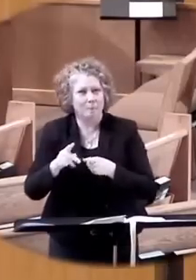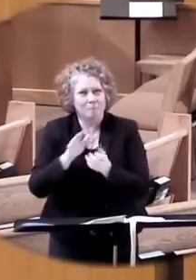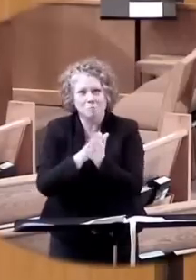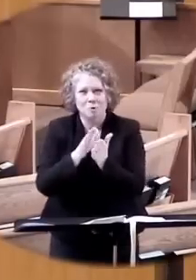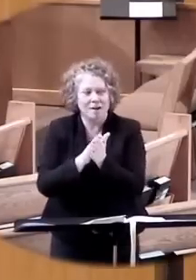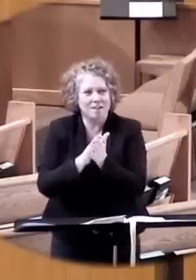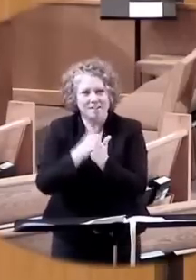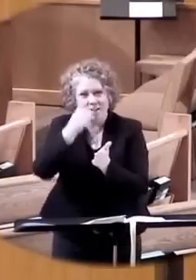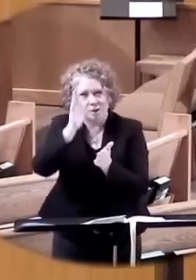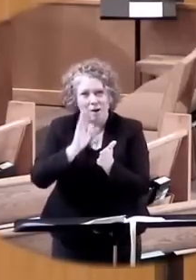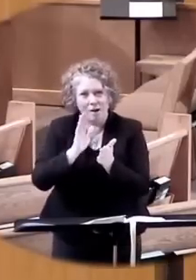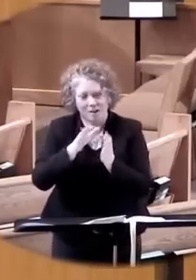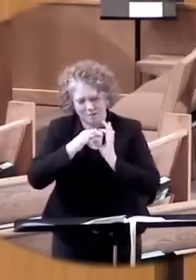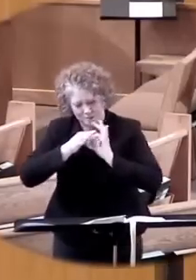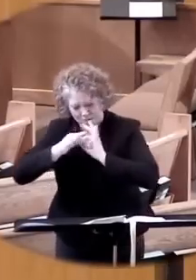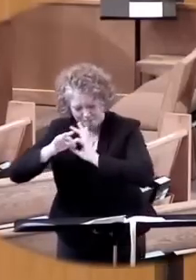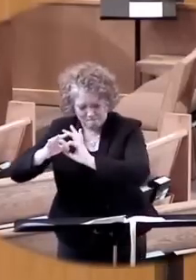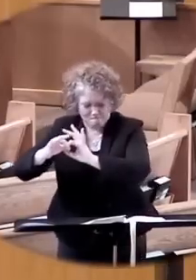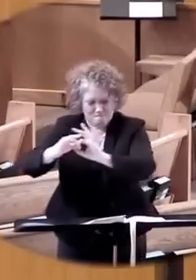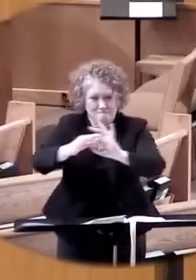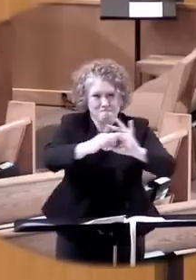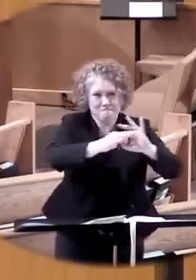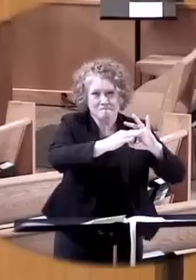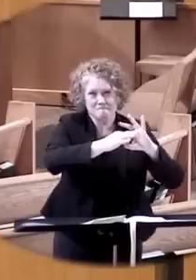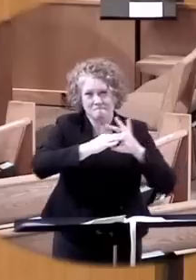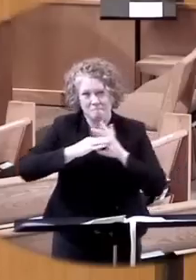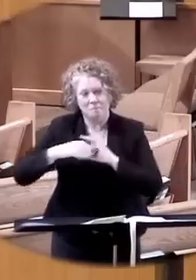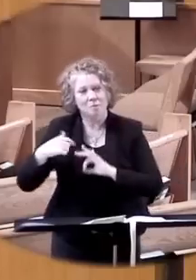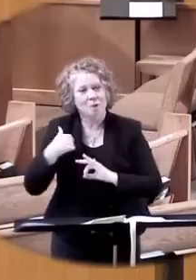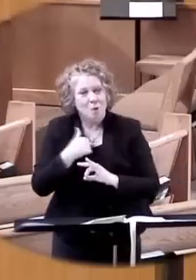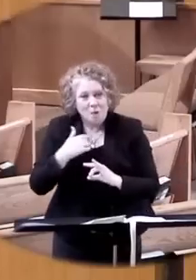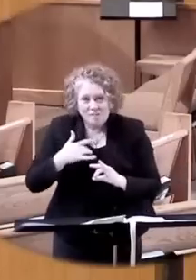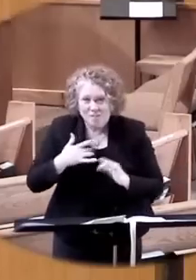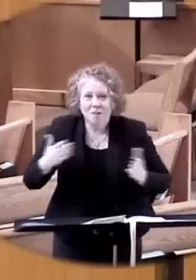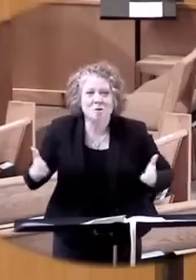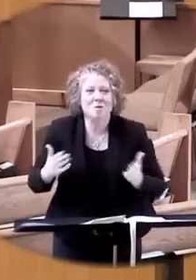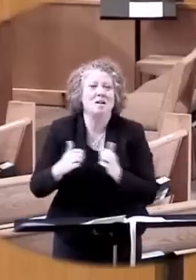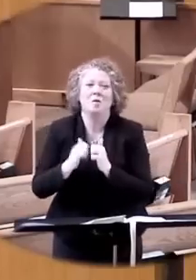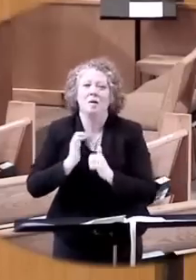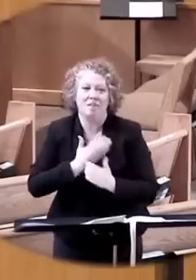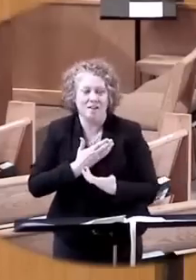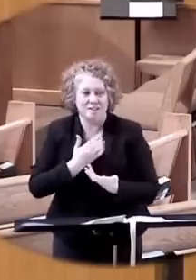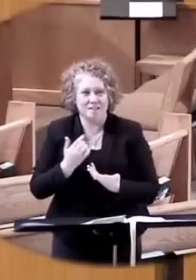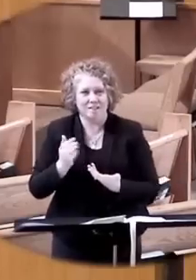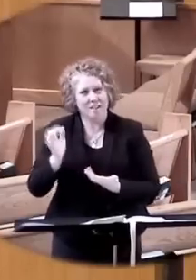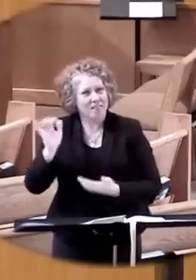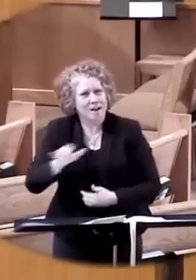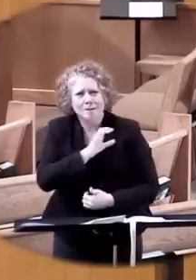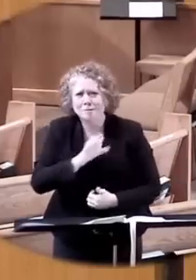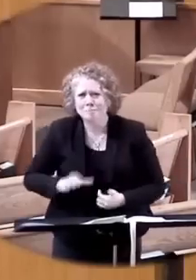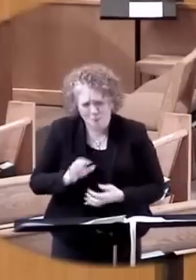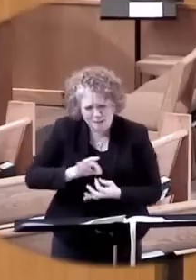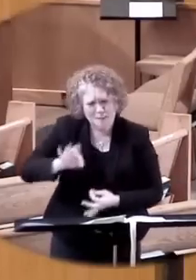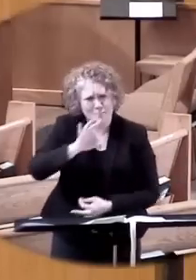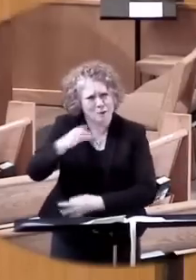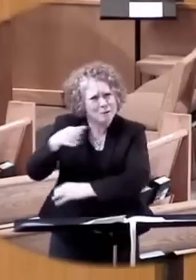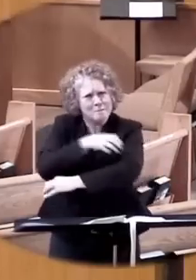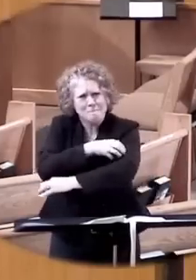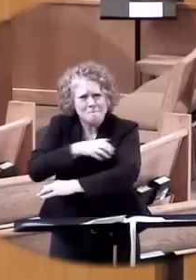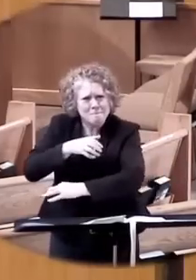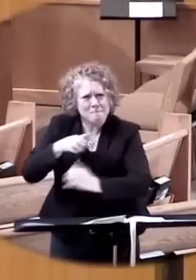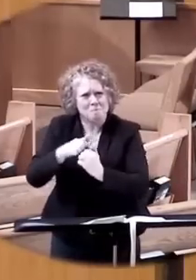God. We can feel your presence because it is Christ's Spirit, and hopefully and